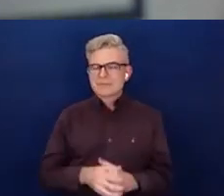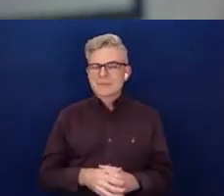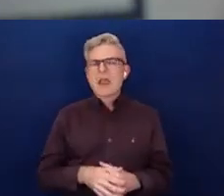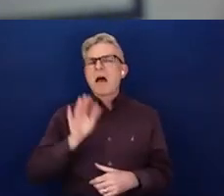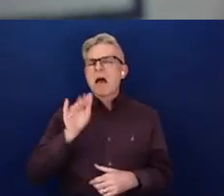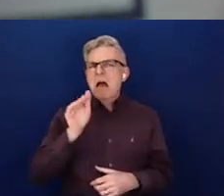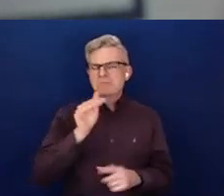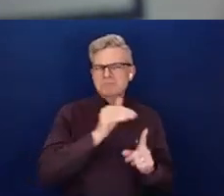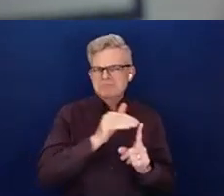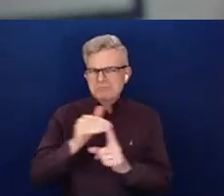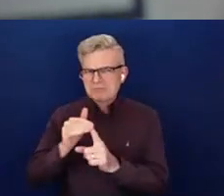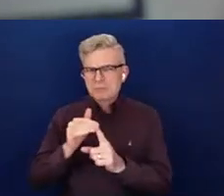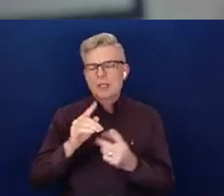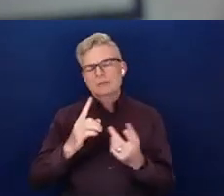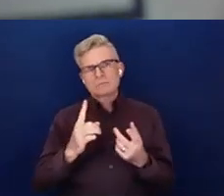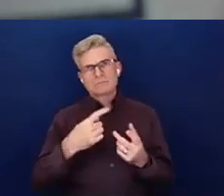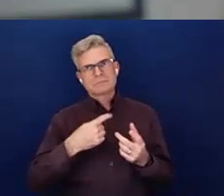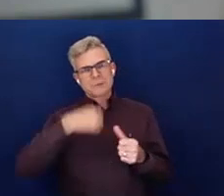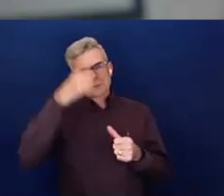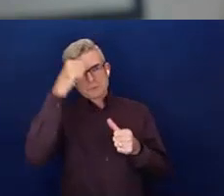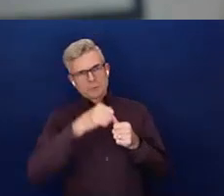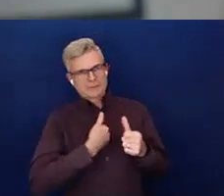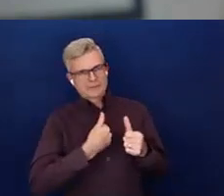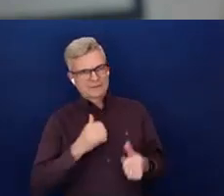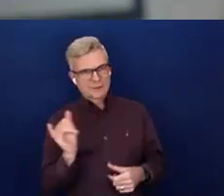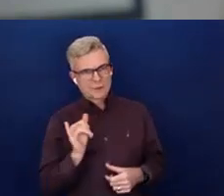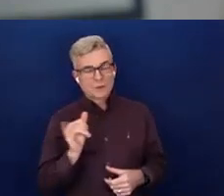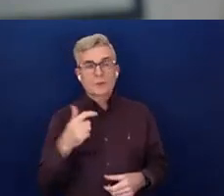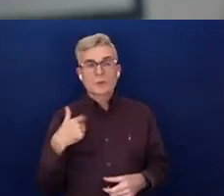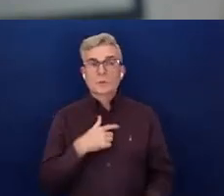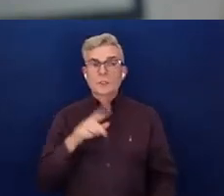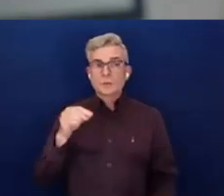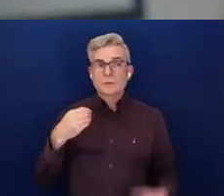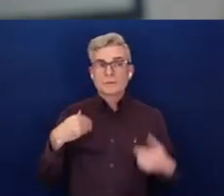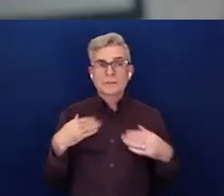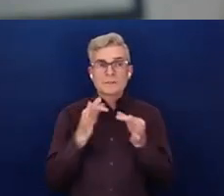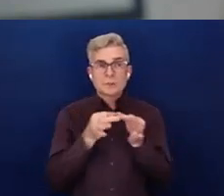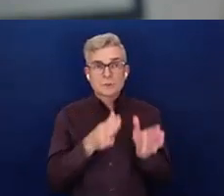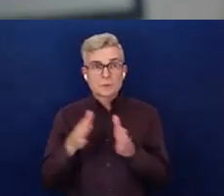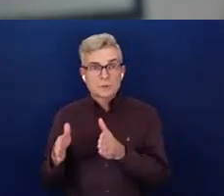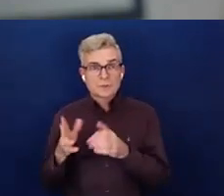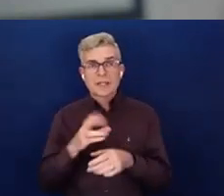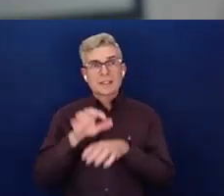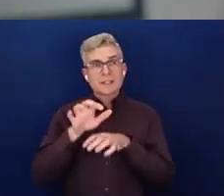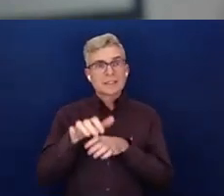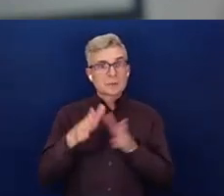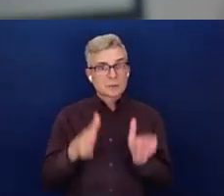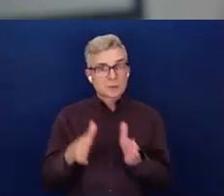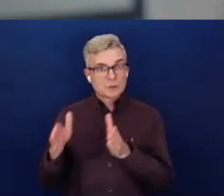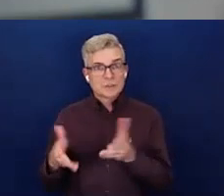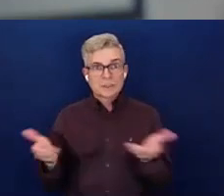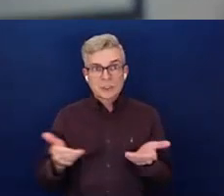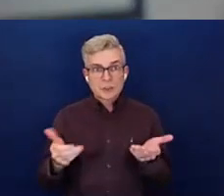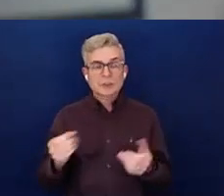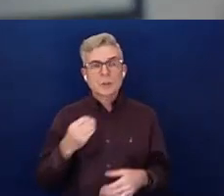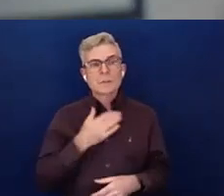reminder, and to myself as well, we do have interpreters and captioners on the call, so please